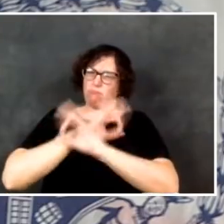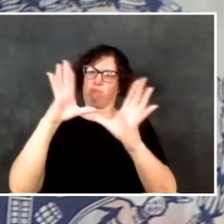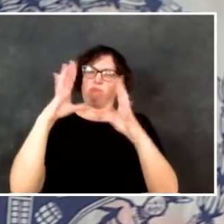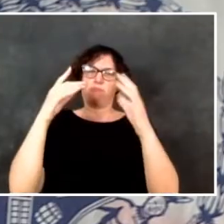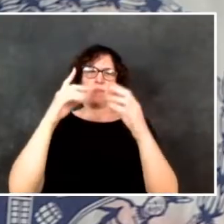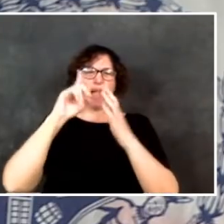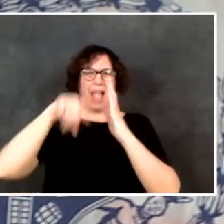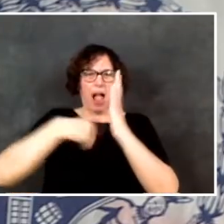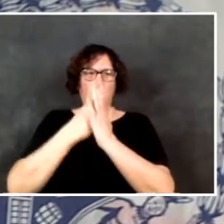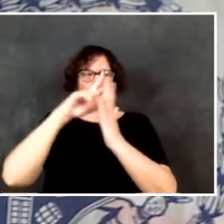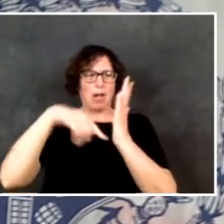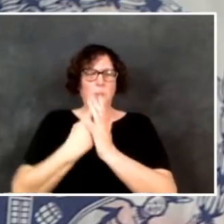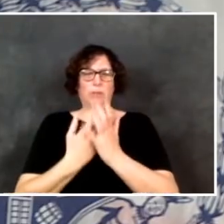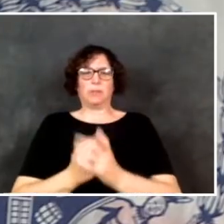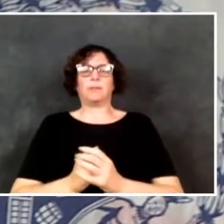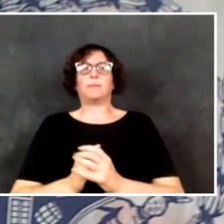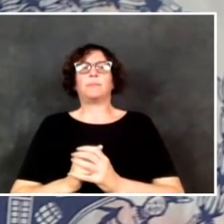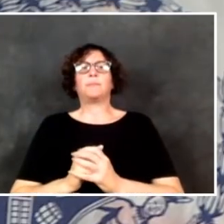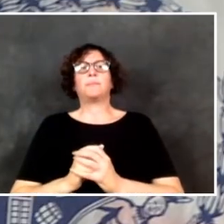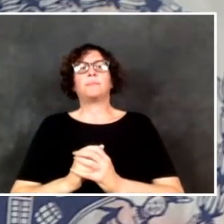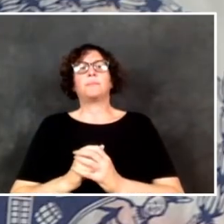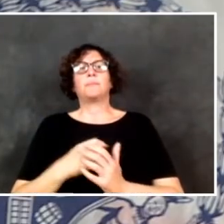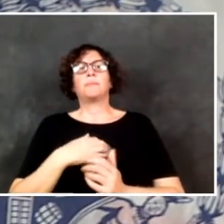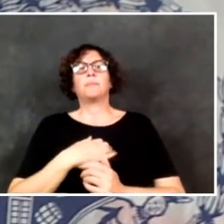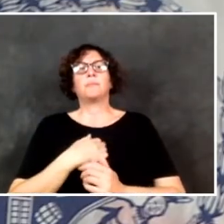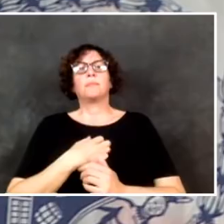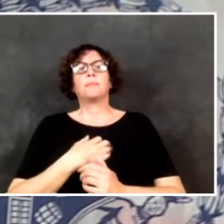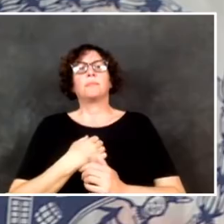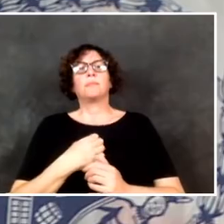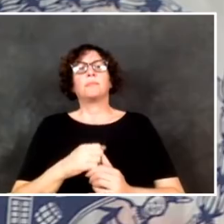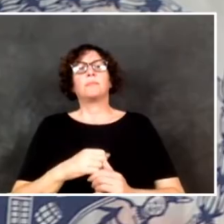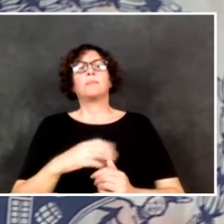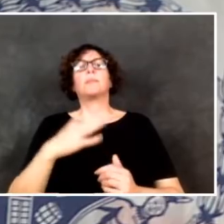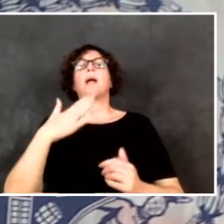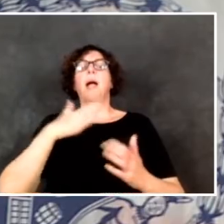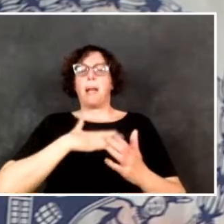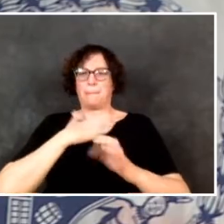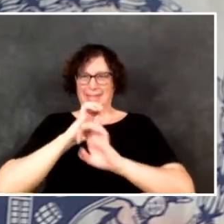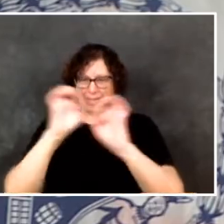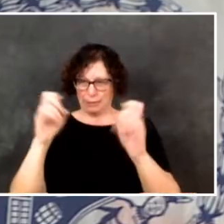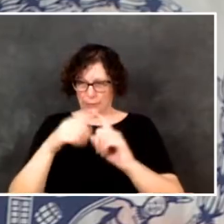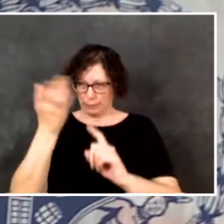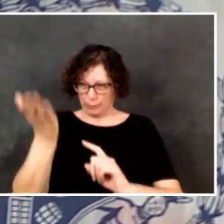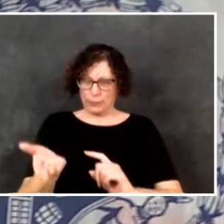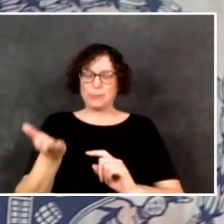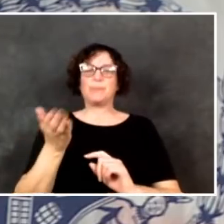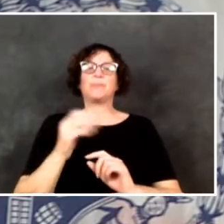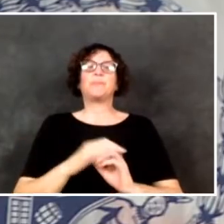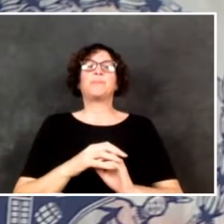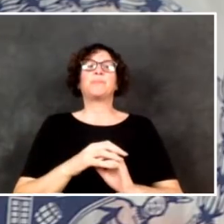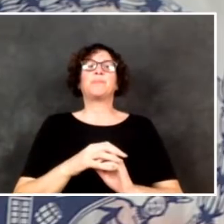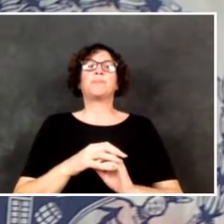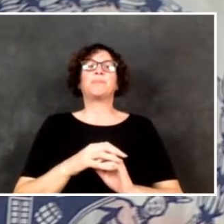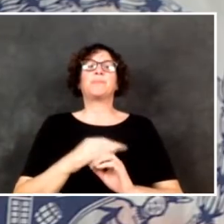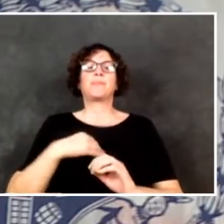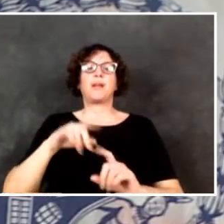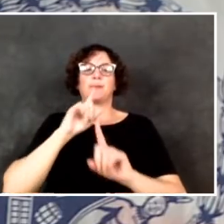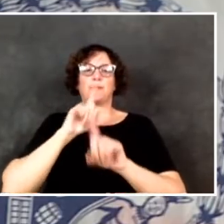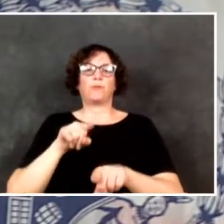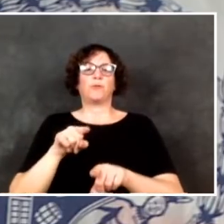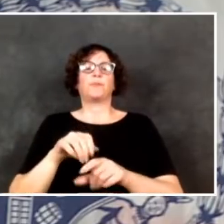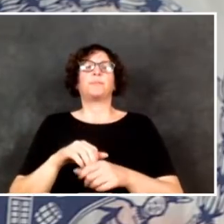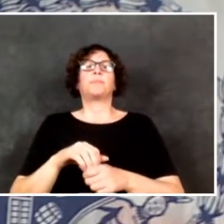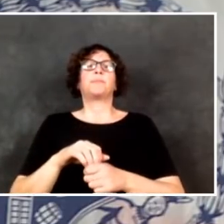respectfully, and happy Easter, first of all, most importantly, happy Easter to you. I think it is not surprising, and I respect the